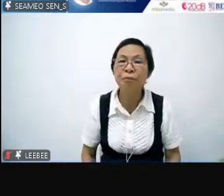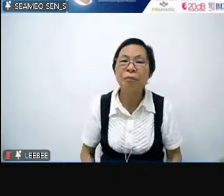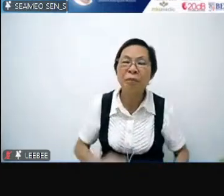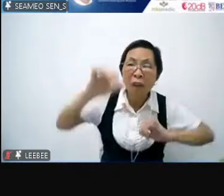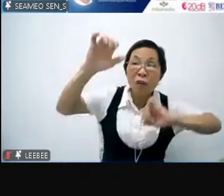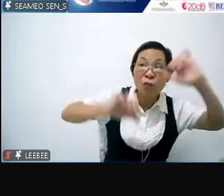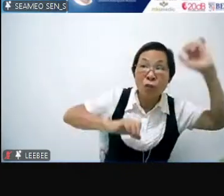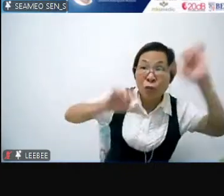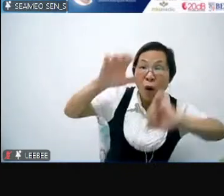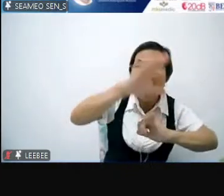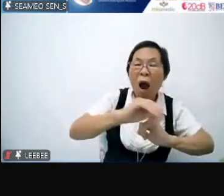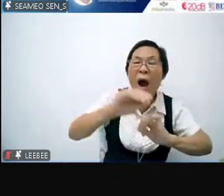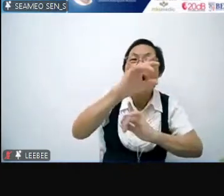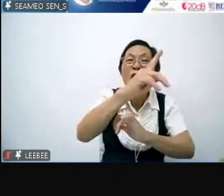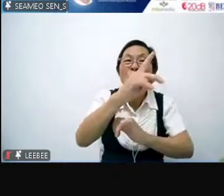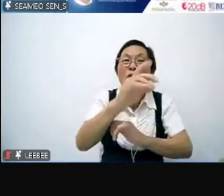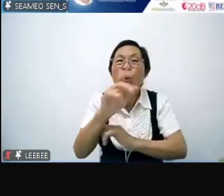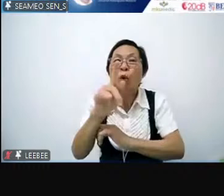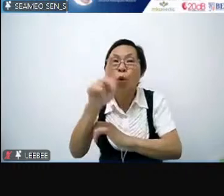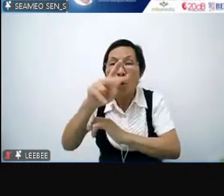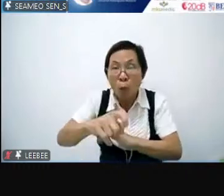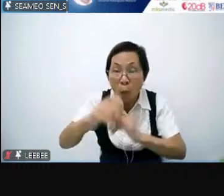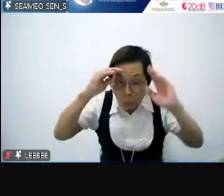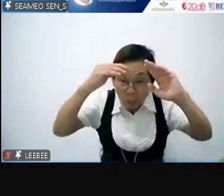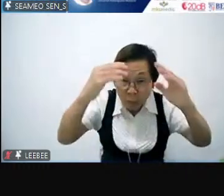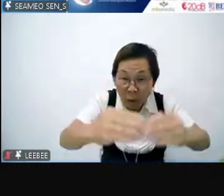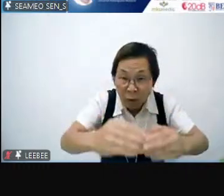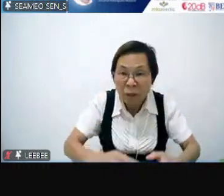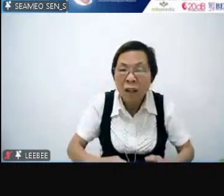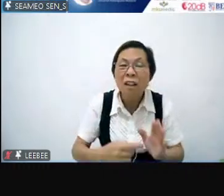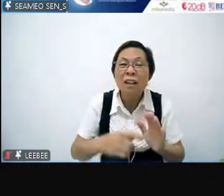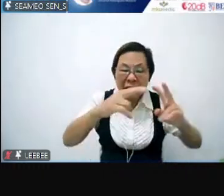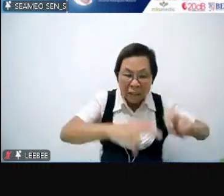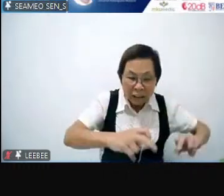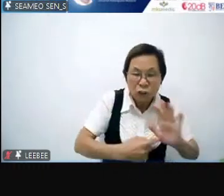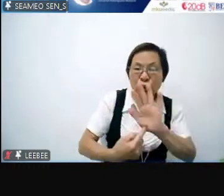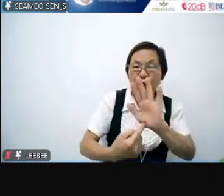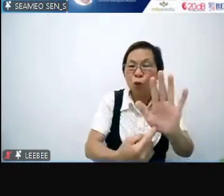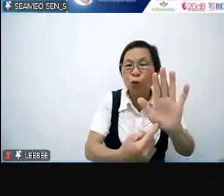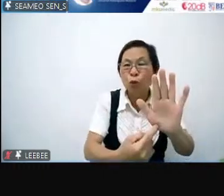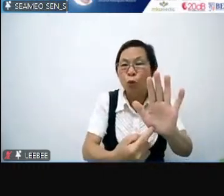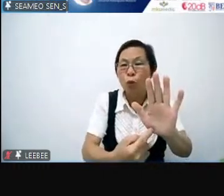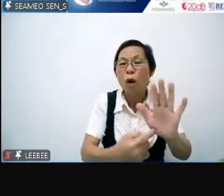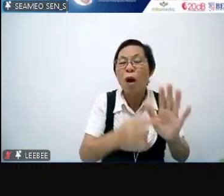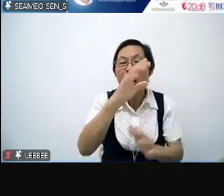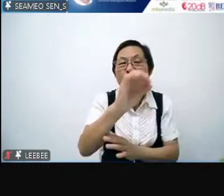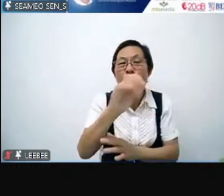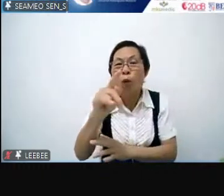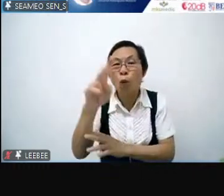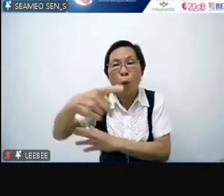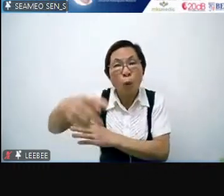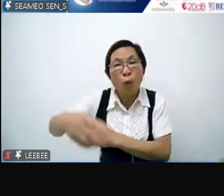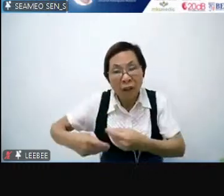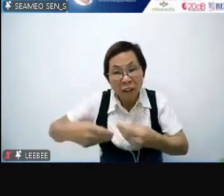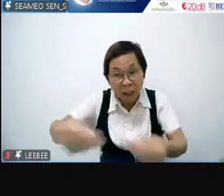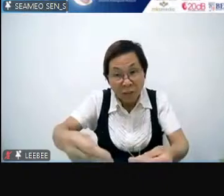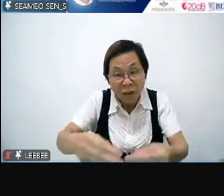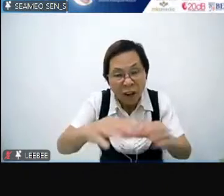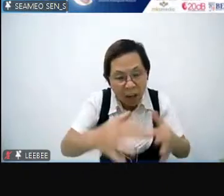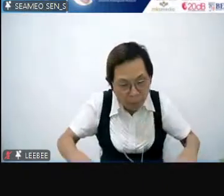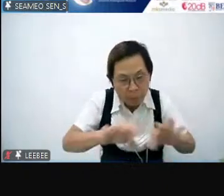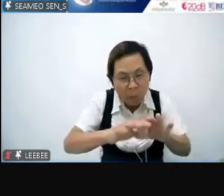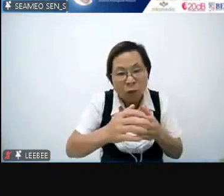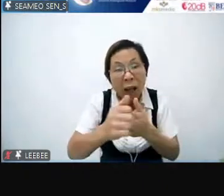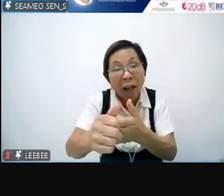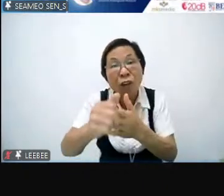Evaluation and curriculum also need attention. This study highlights the expanded curriculum, which provides important guidance to help